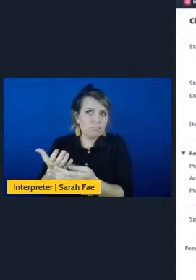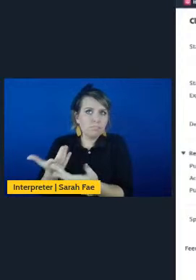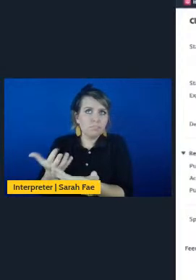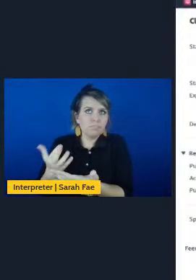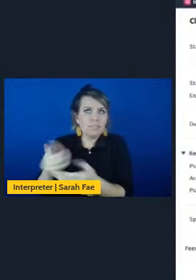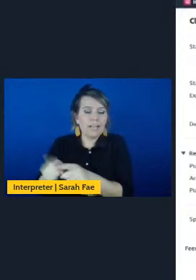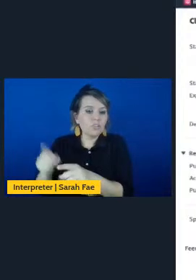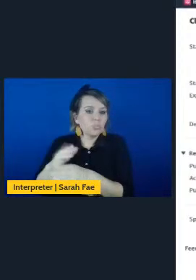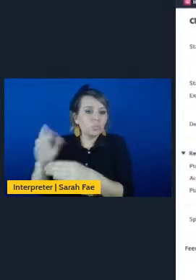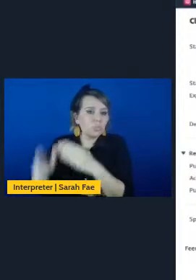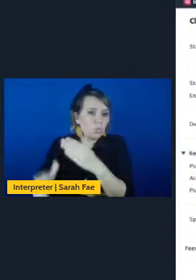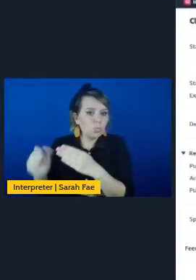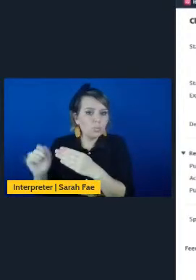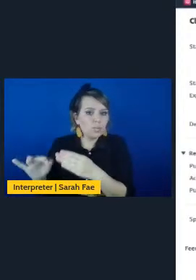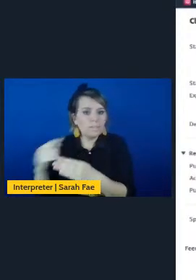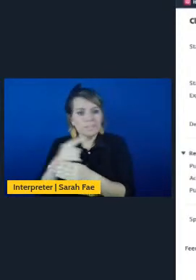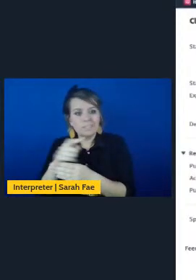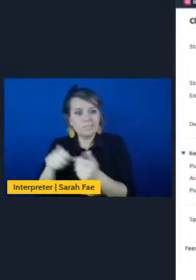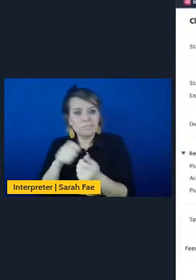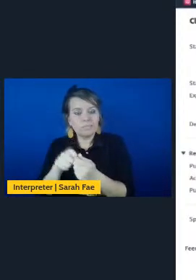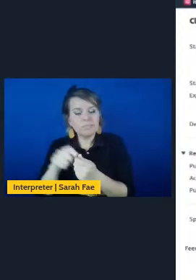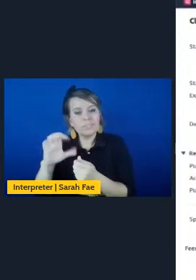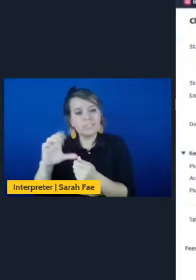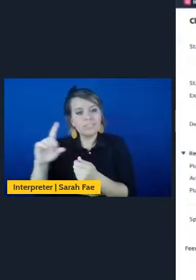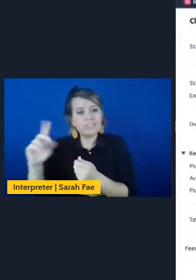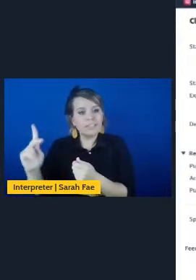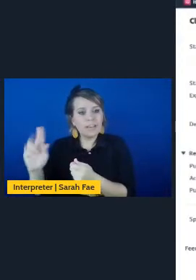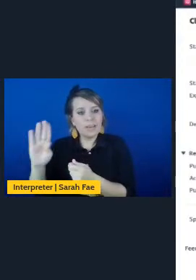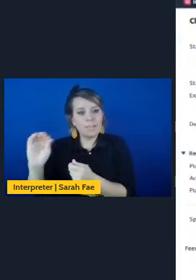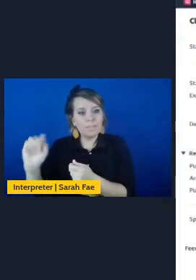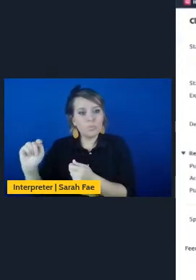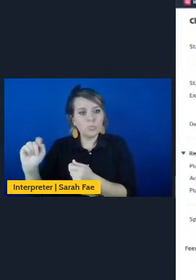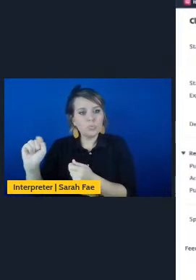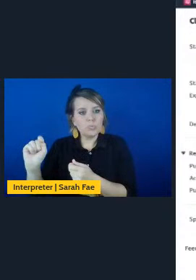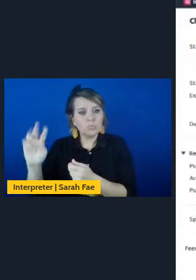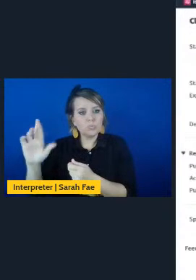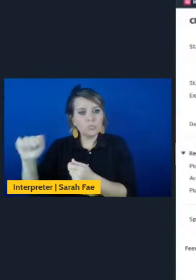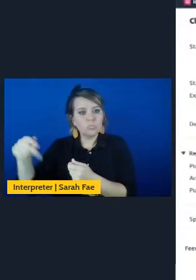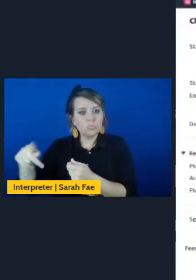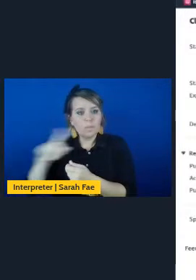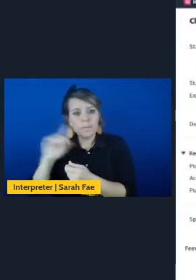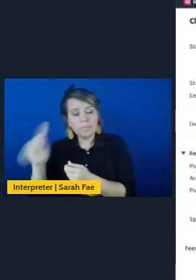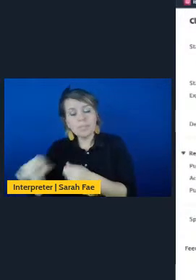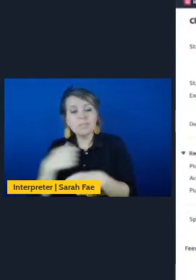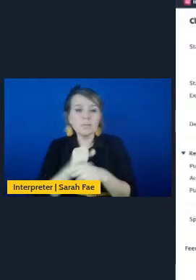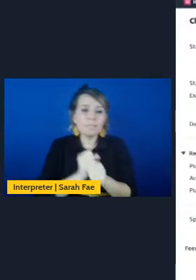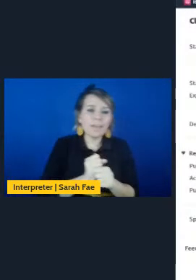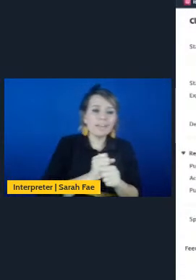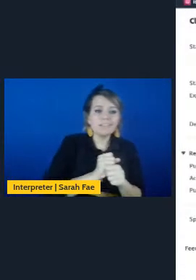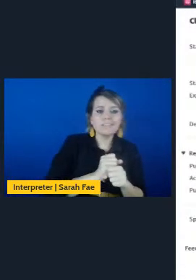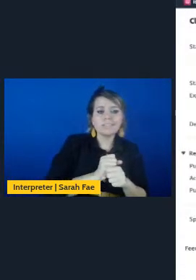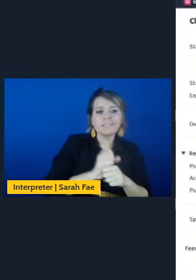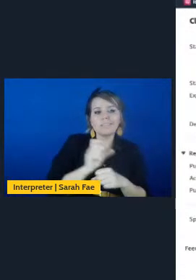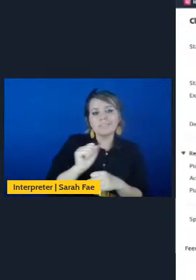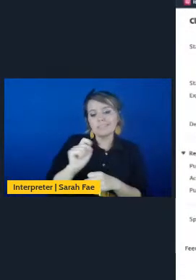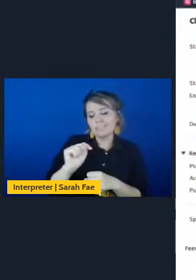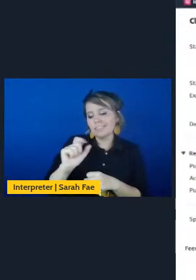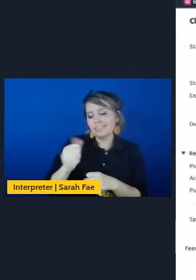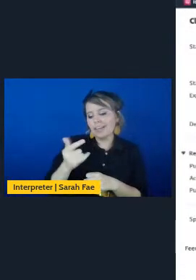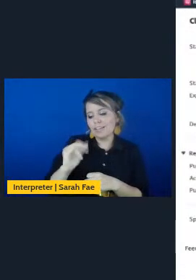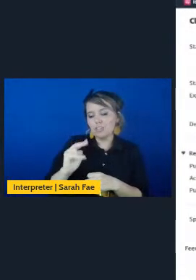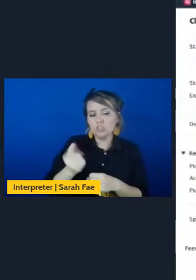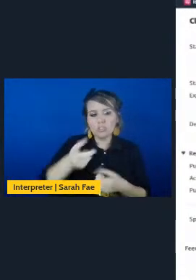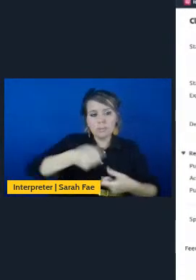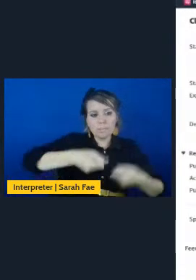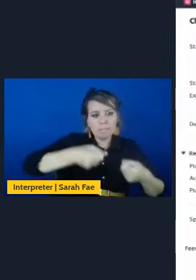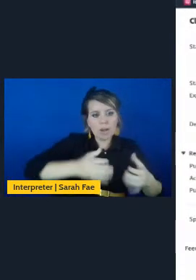particular CDK bootstrap command, right? So it created the staging bucket, it created the roles, IAM